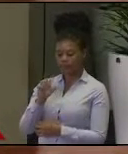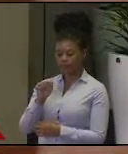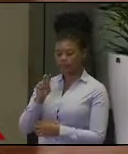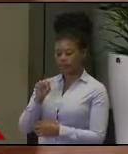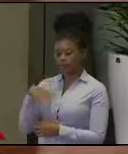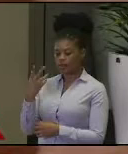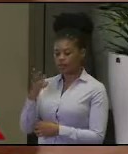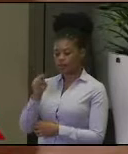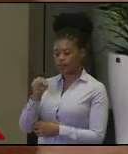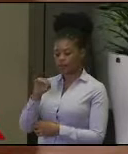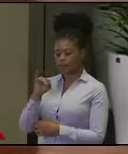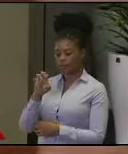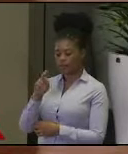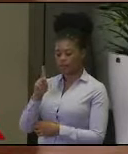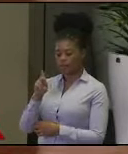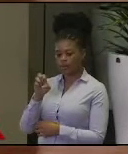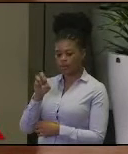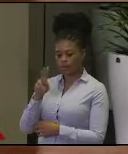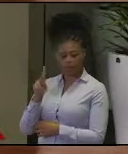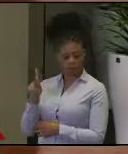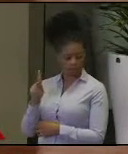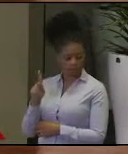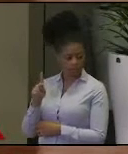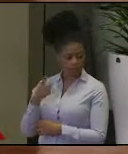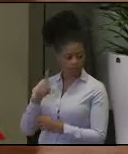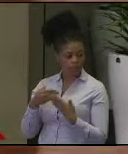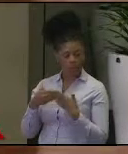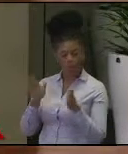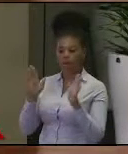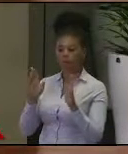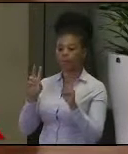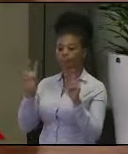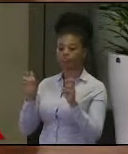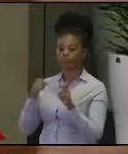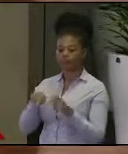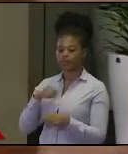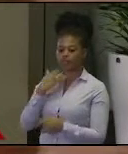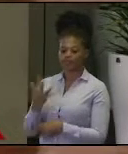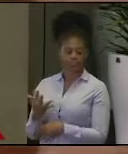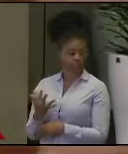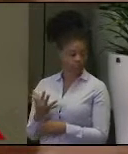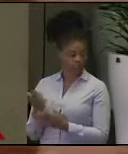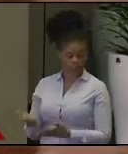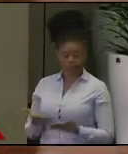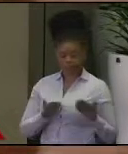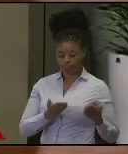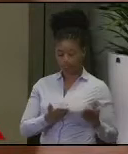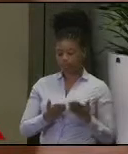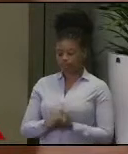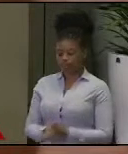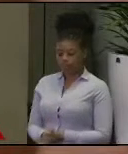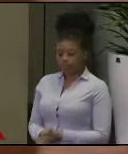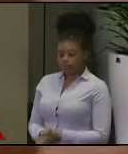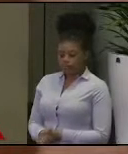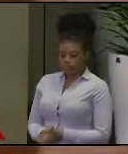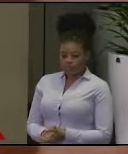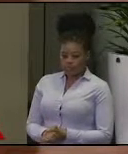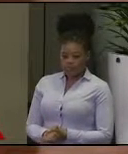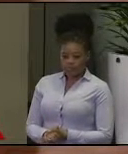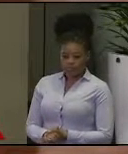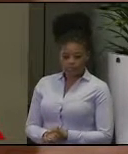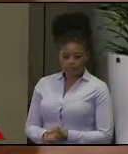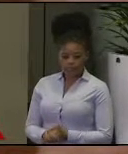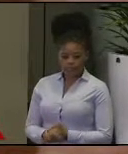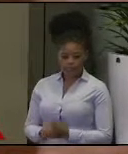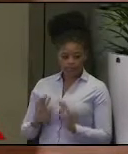Niekerk, to render opening remarks for this Indaba. Over to you, sir. I would